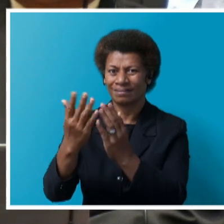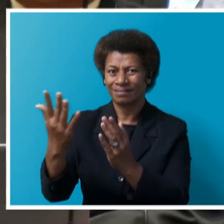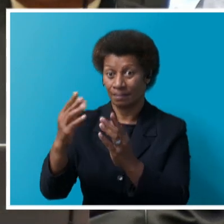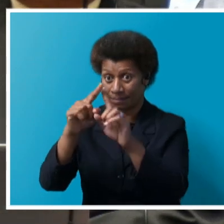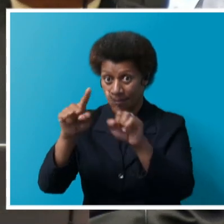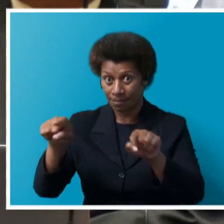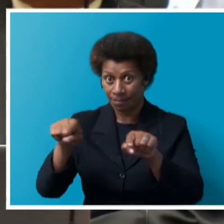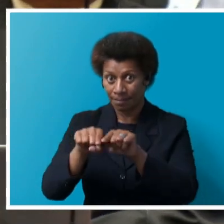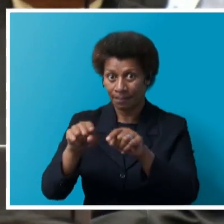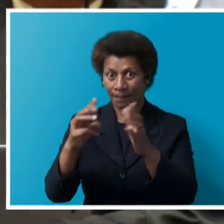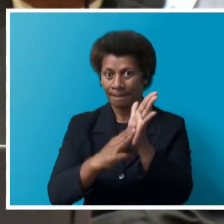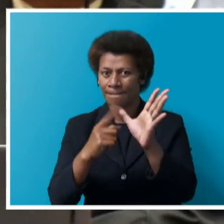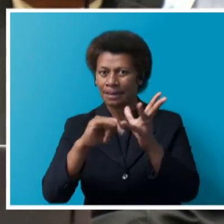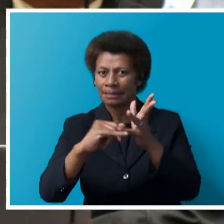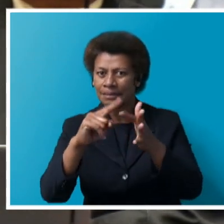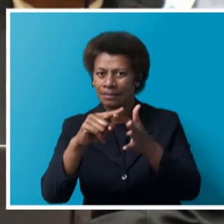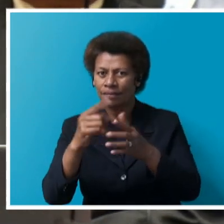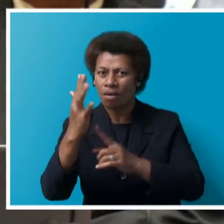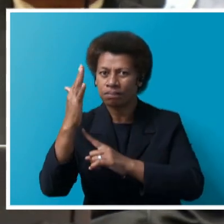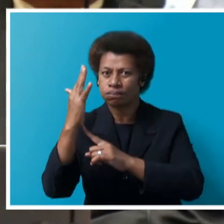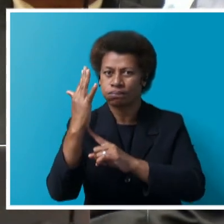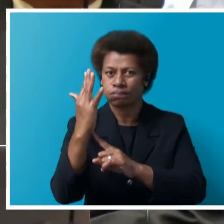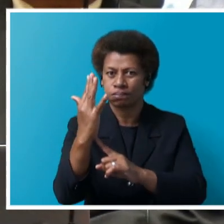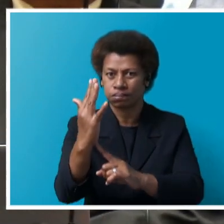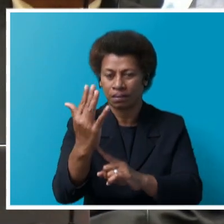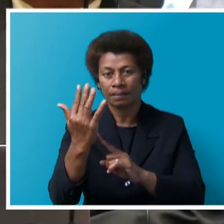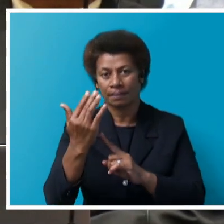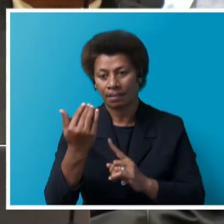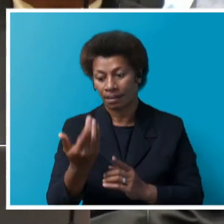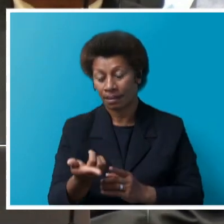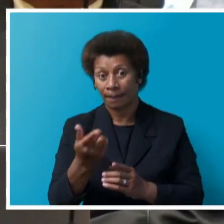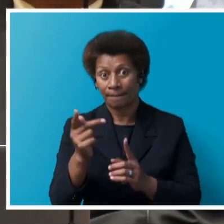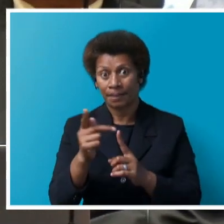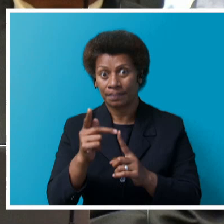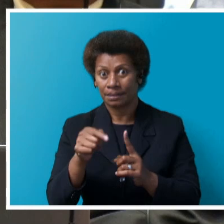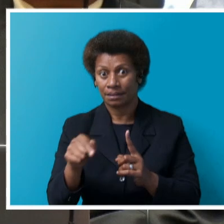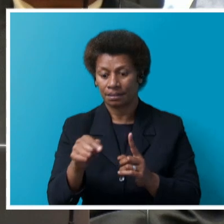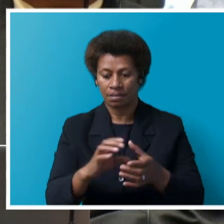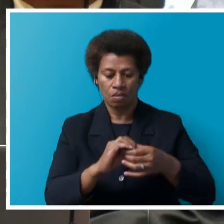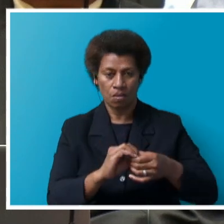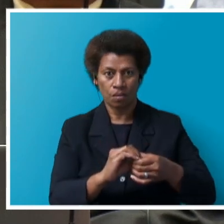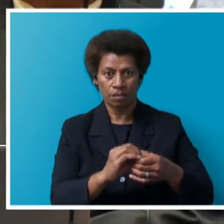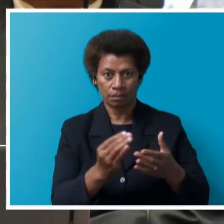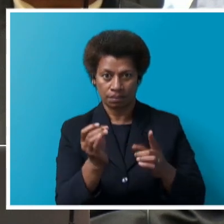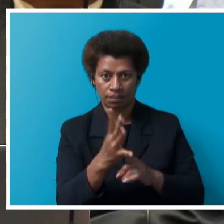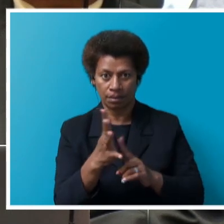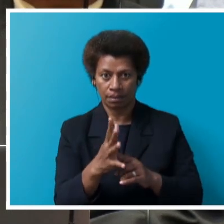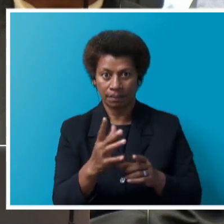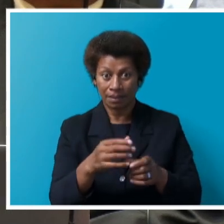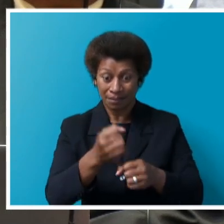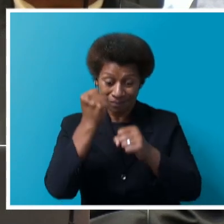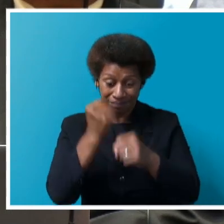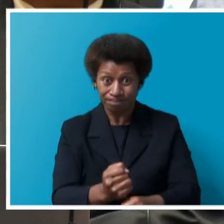sail. Though they serve different purposes, both are essential to their own right. If the indoko breaks, we do